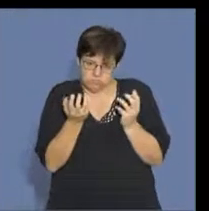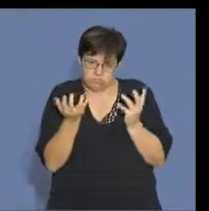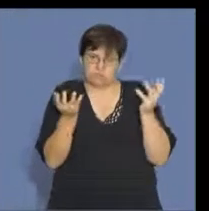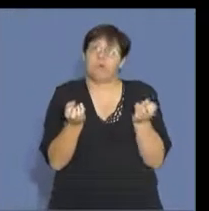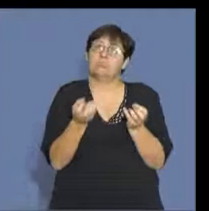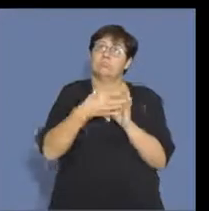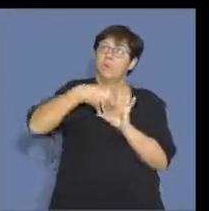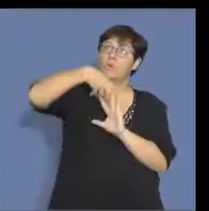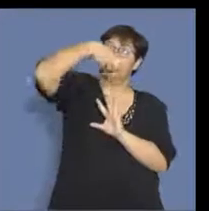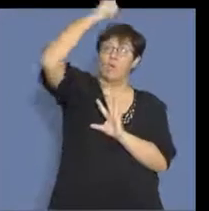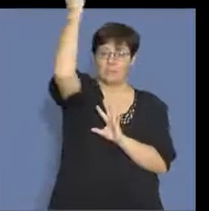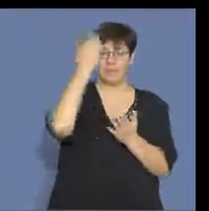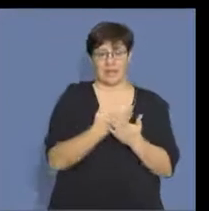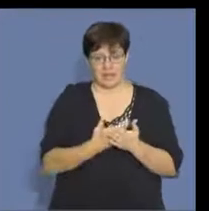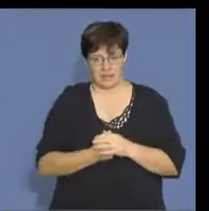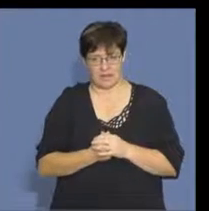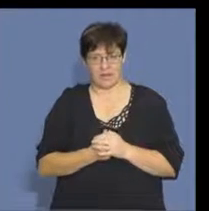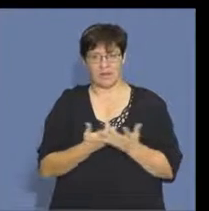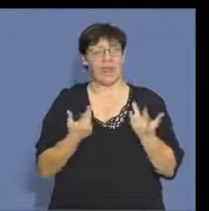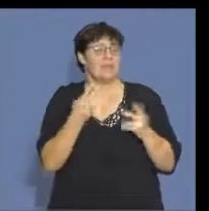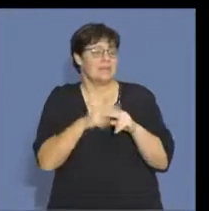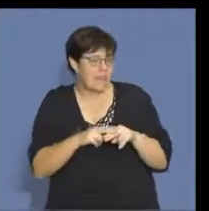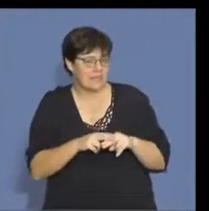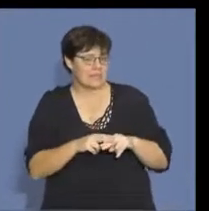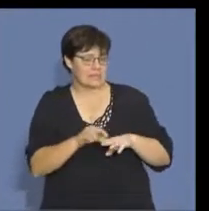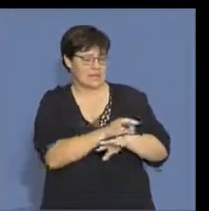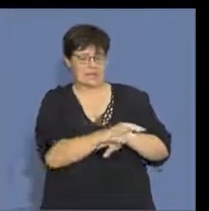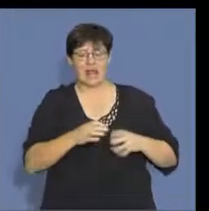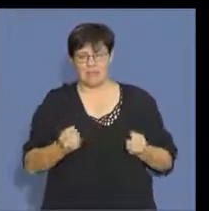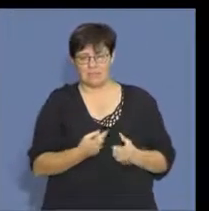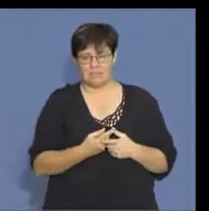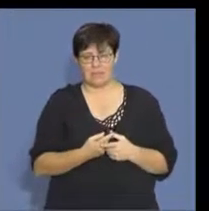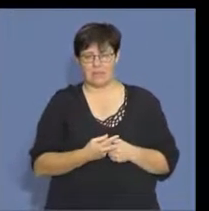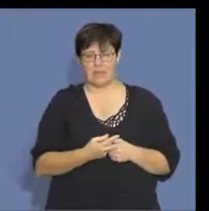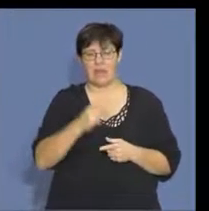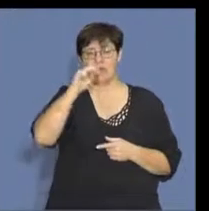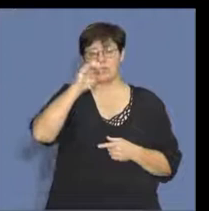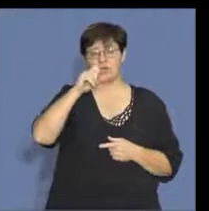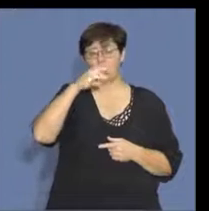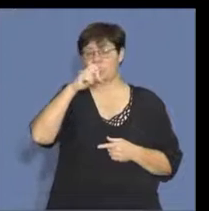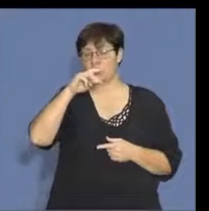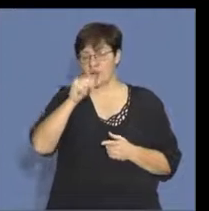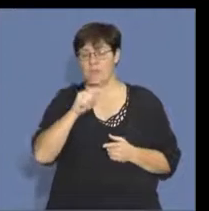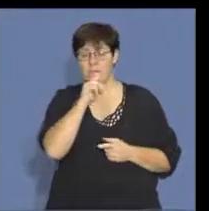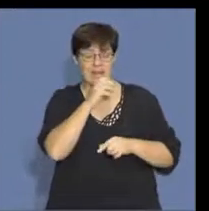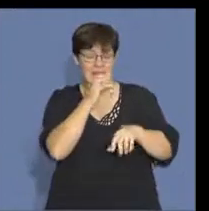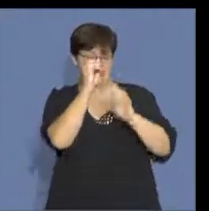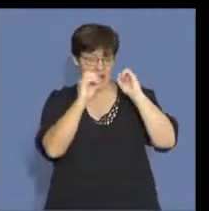respiration again goes back to where it happens in the cell. The mitochondria, which is the powerhouse in the cell,